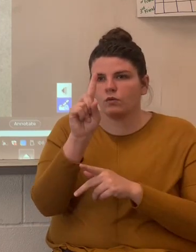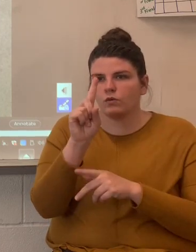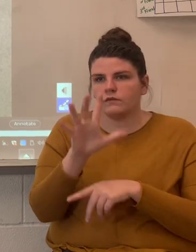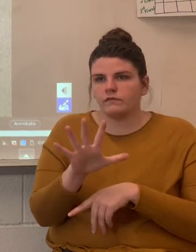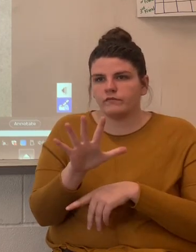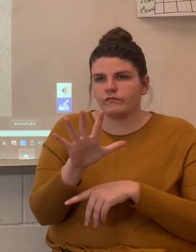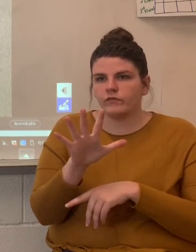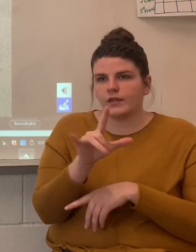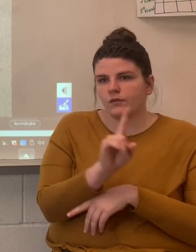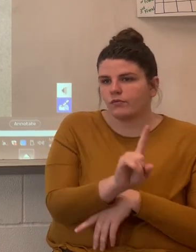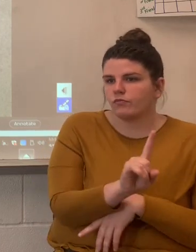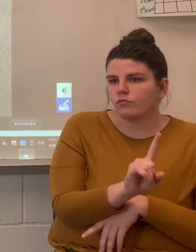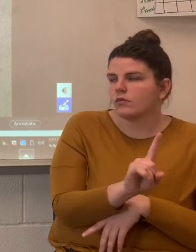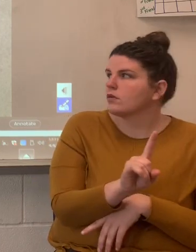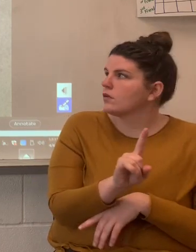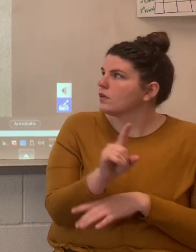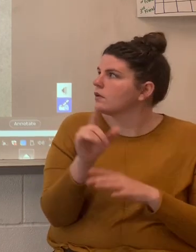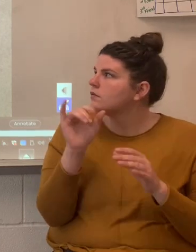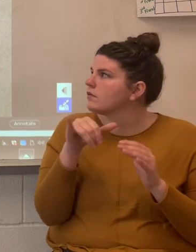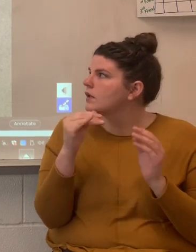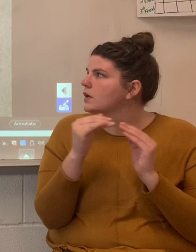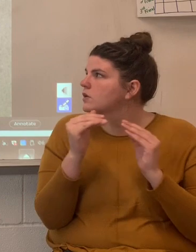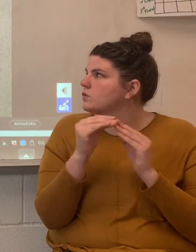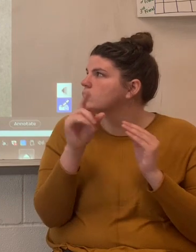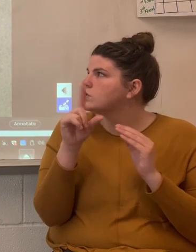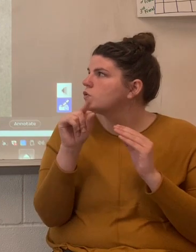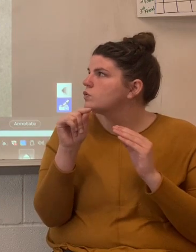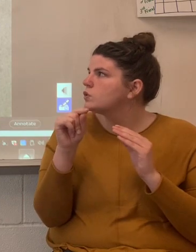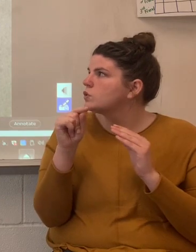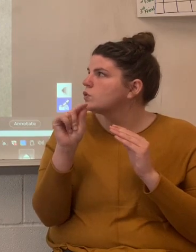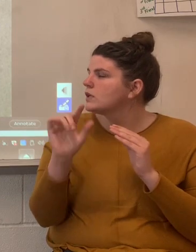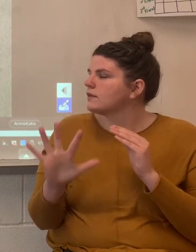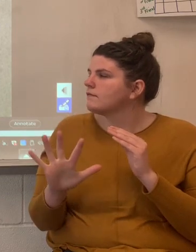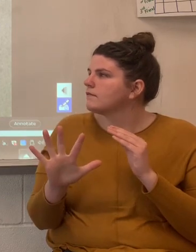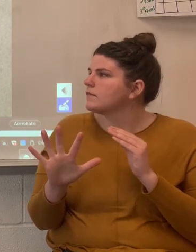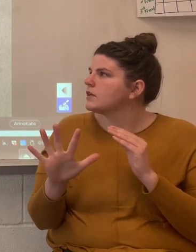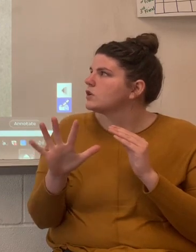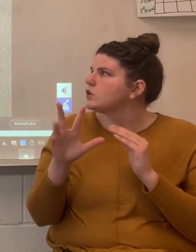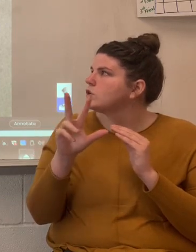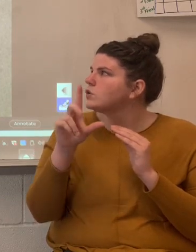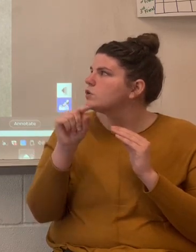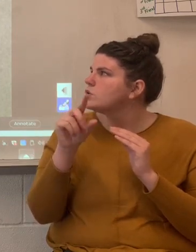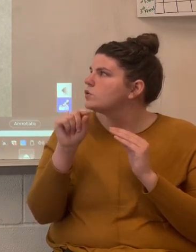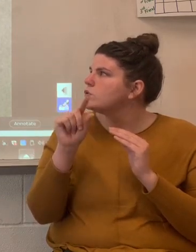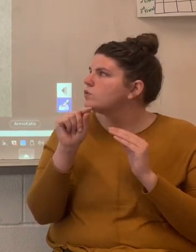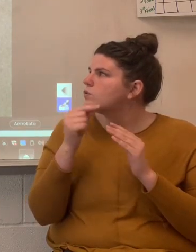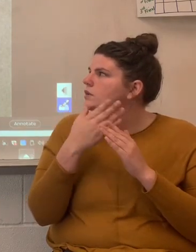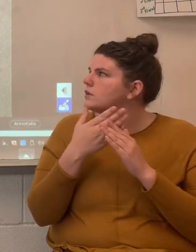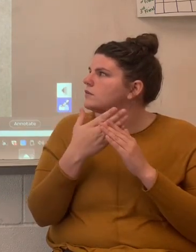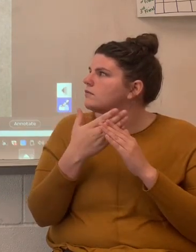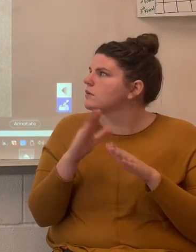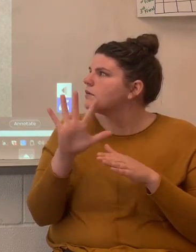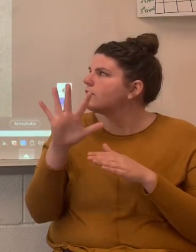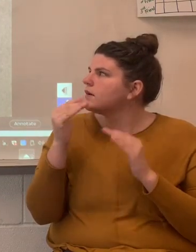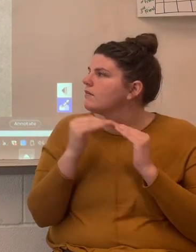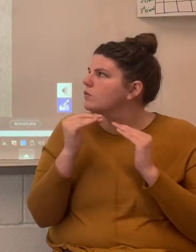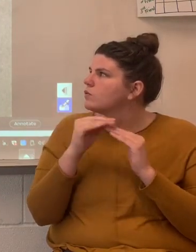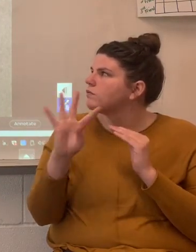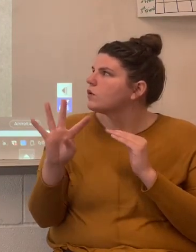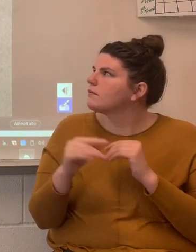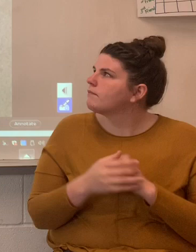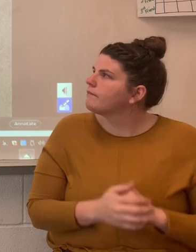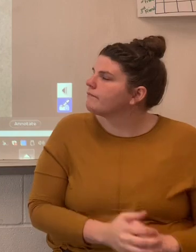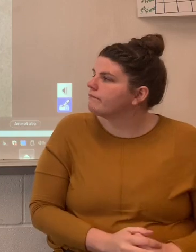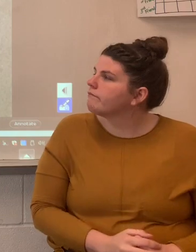would equal 20/5, which 20 divided by 5 is 4. Okay,